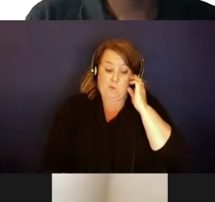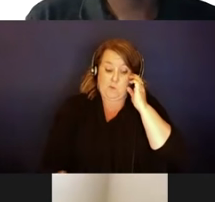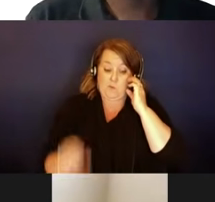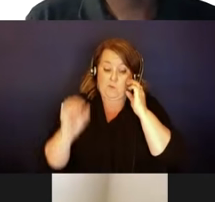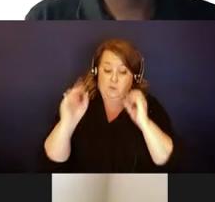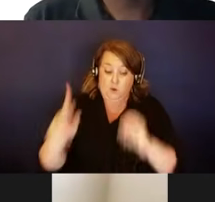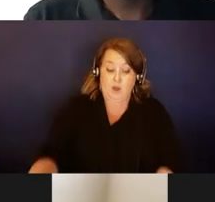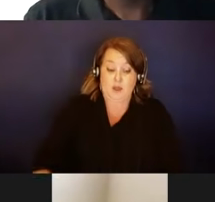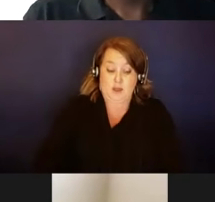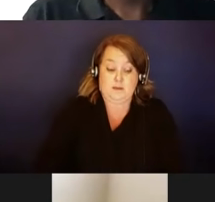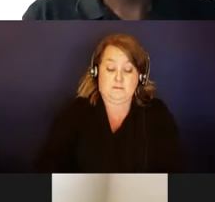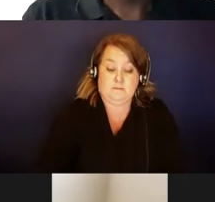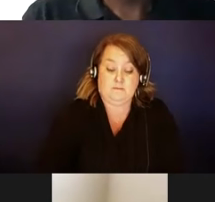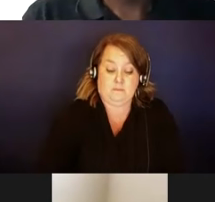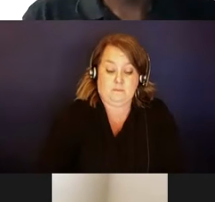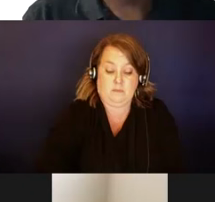Okay, so